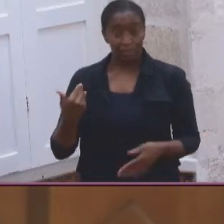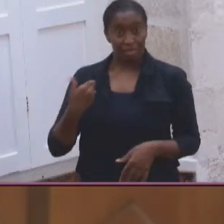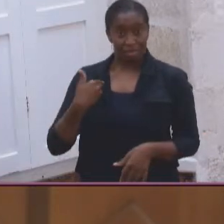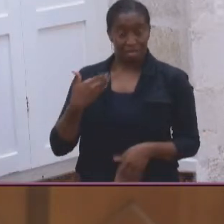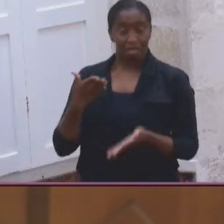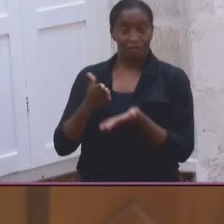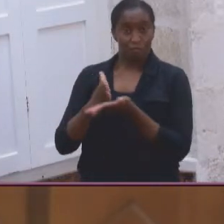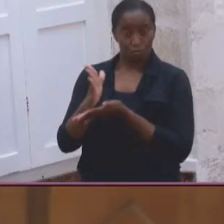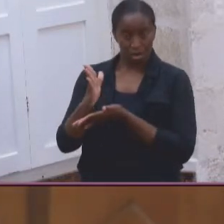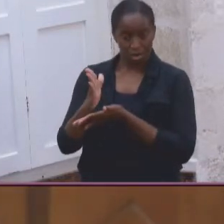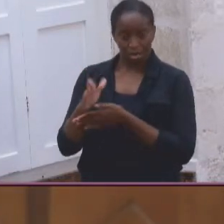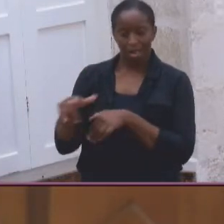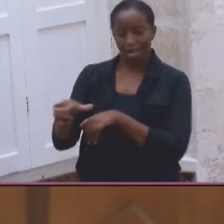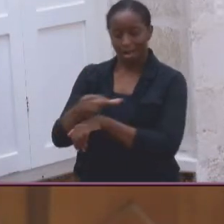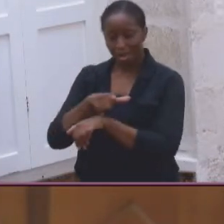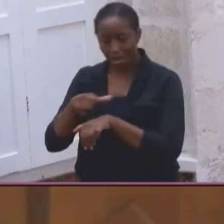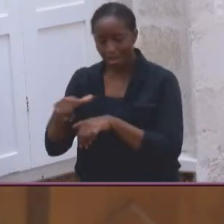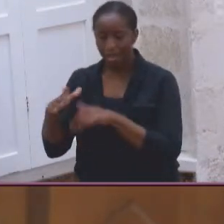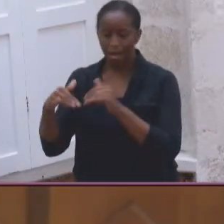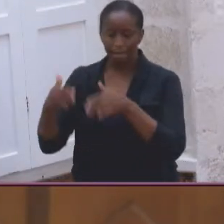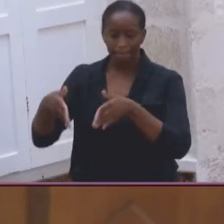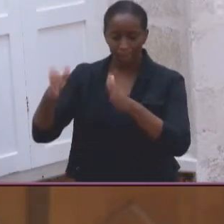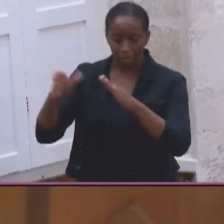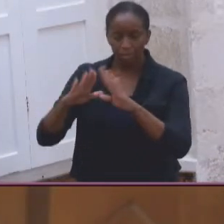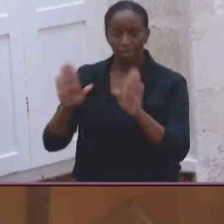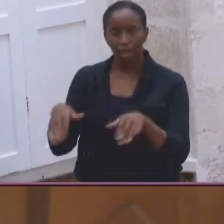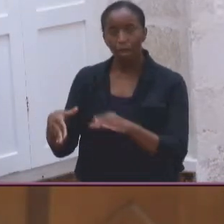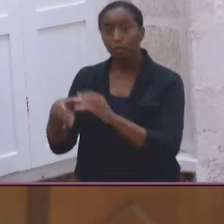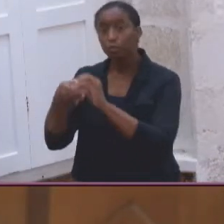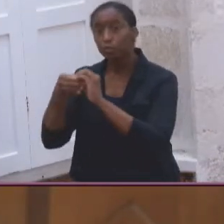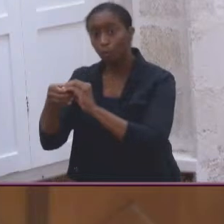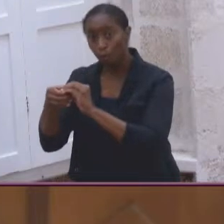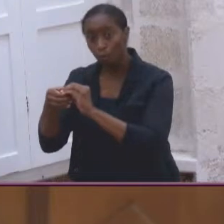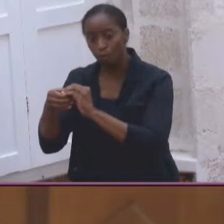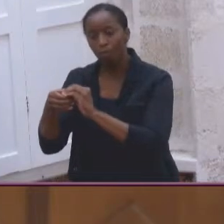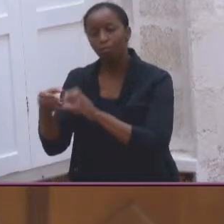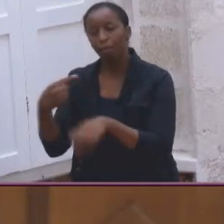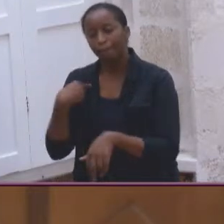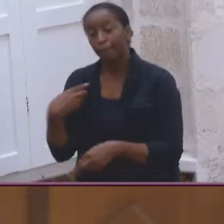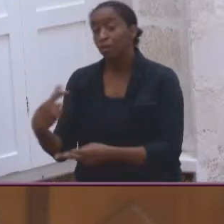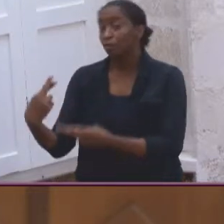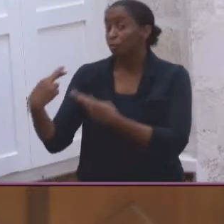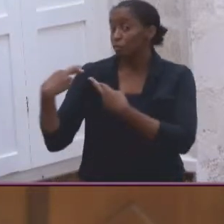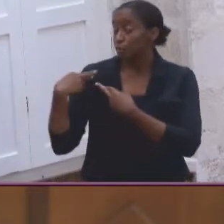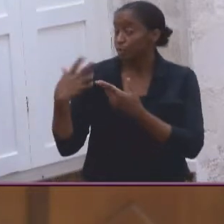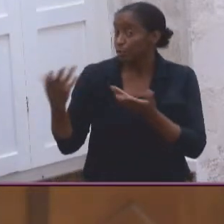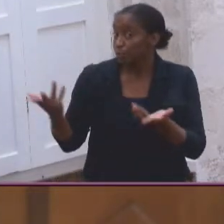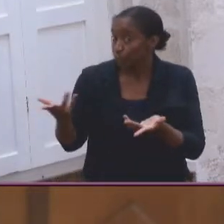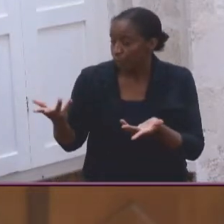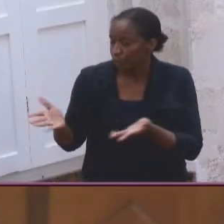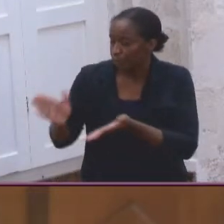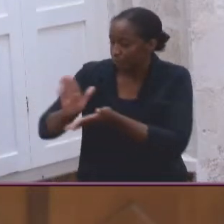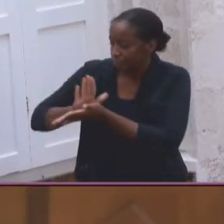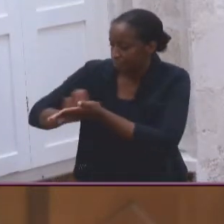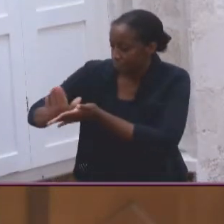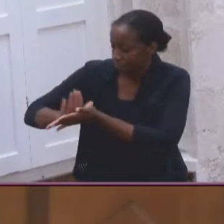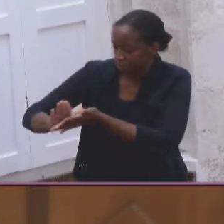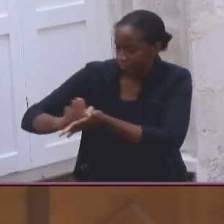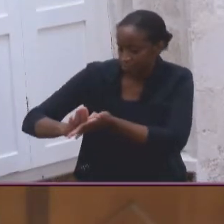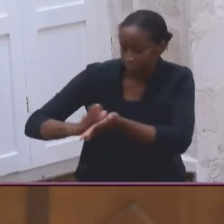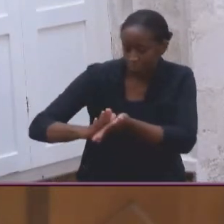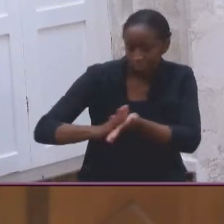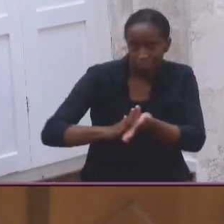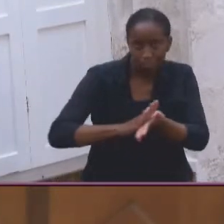keep that property clean. A responsibility to ourselves, because 1, it is ours, and as you